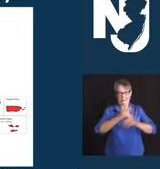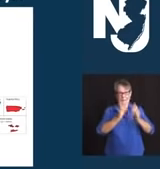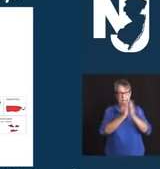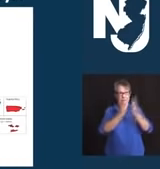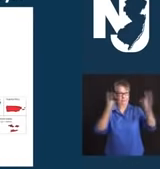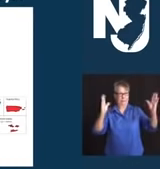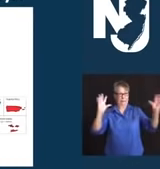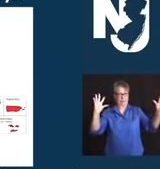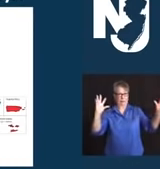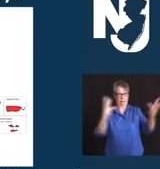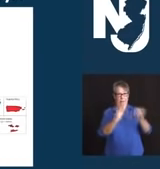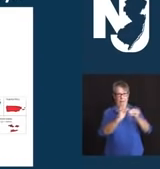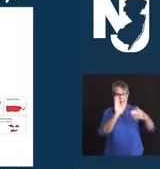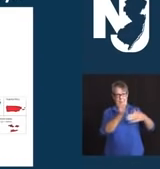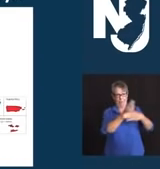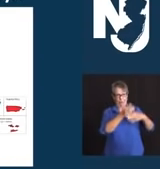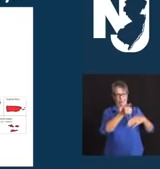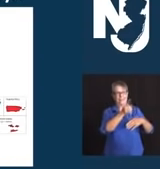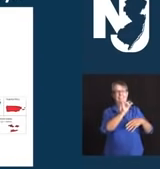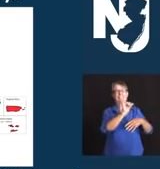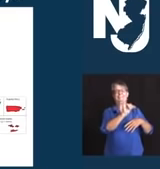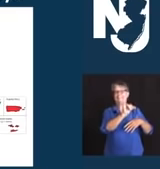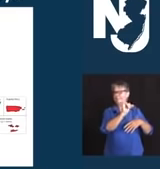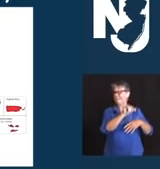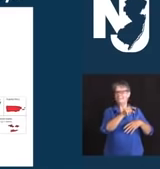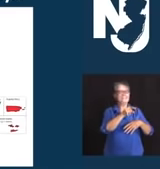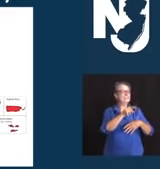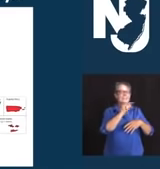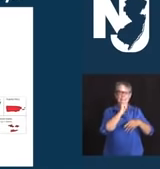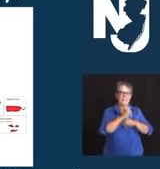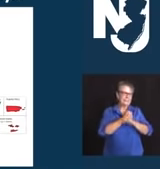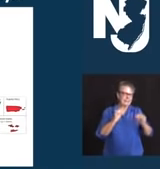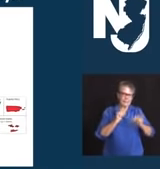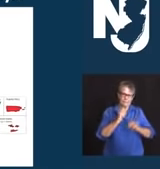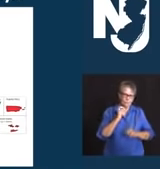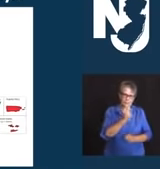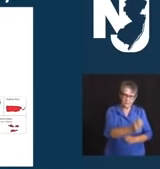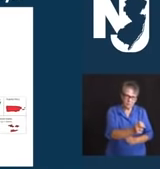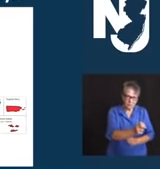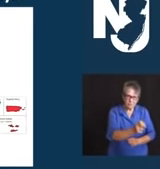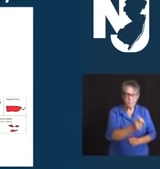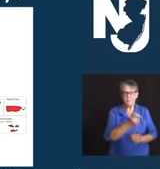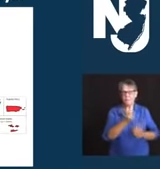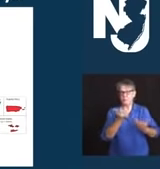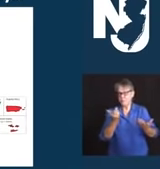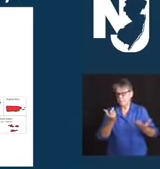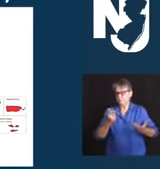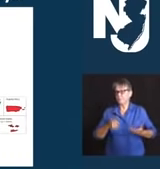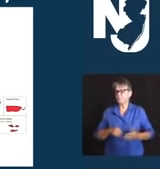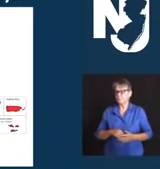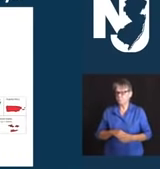covid19.nj.gov/travel for the complete, it's on that chart, but it's at the bottom, somewhat of an eye chart down there,